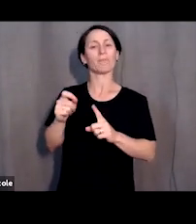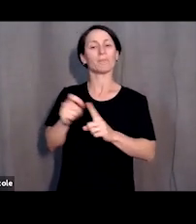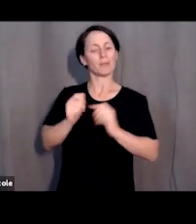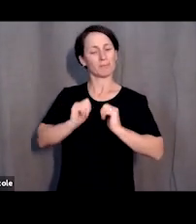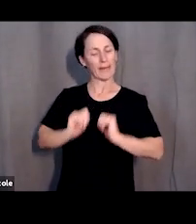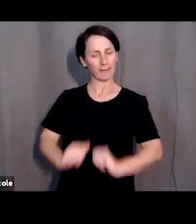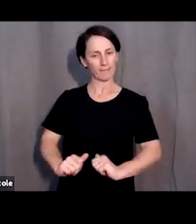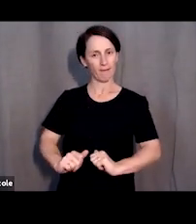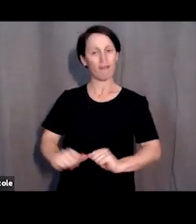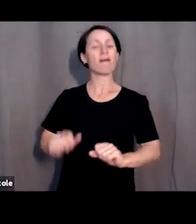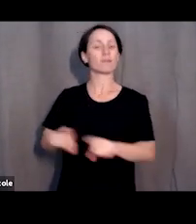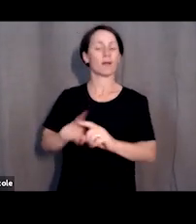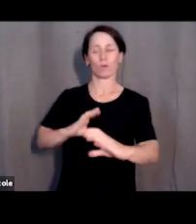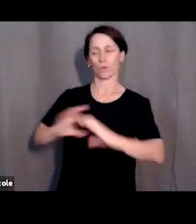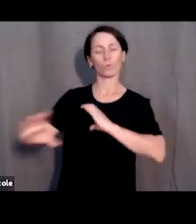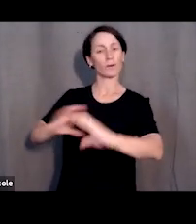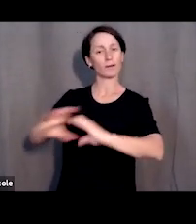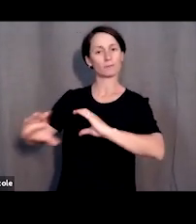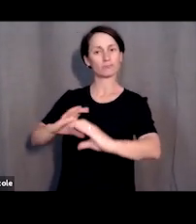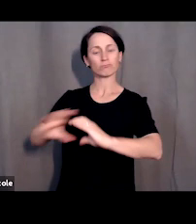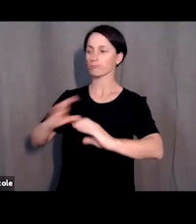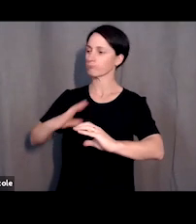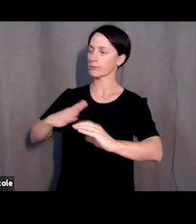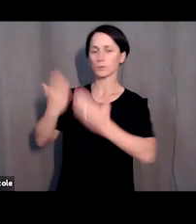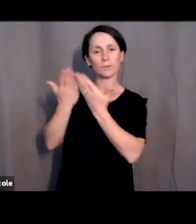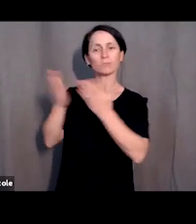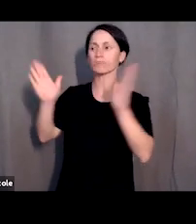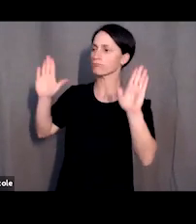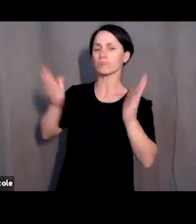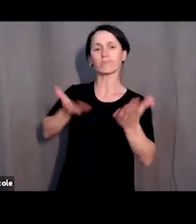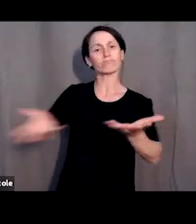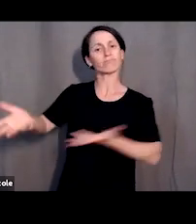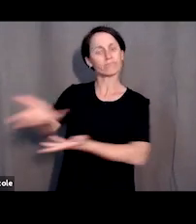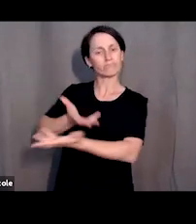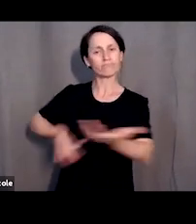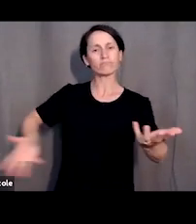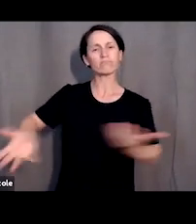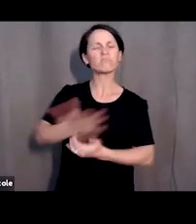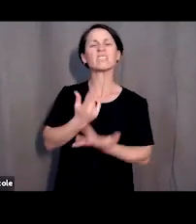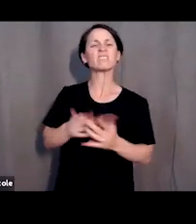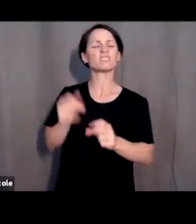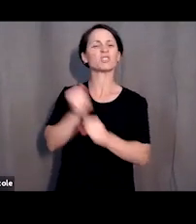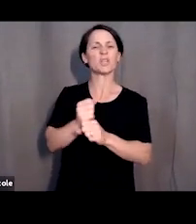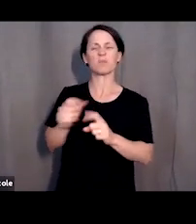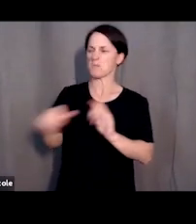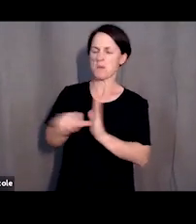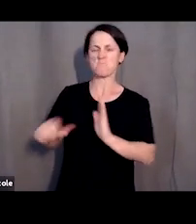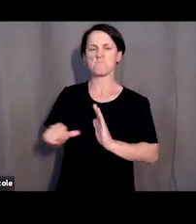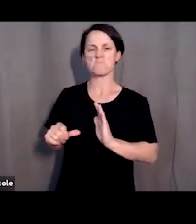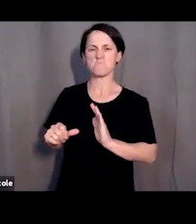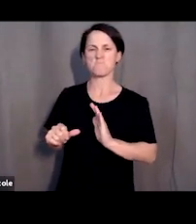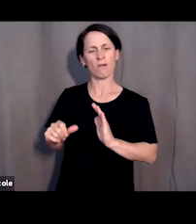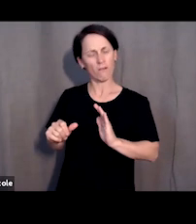well they communicated, whether they were open or abrupt, whether they actually asked